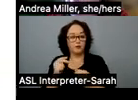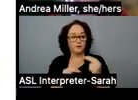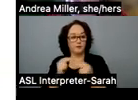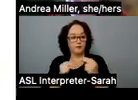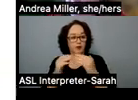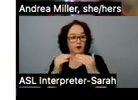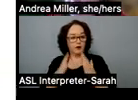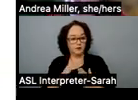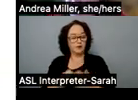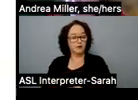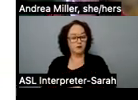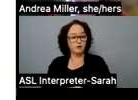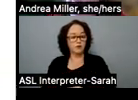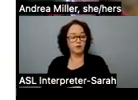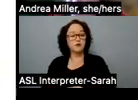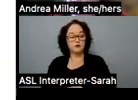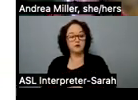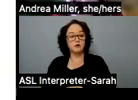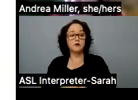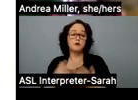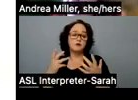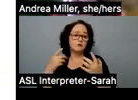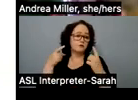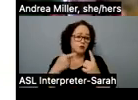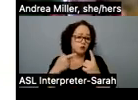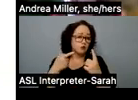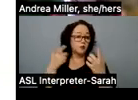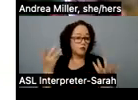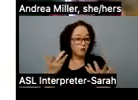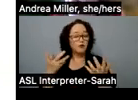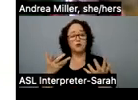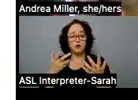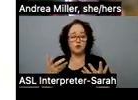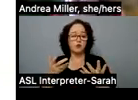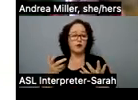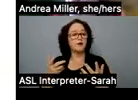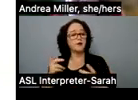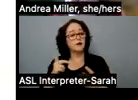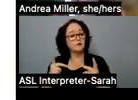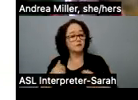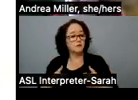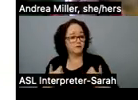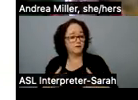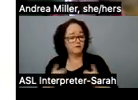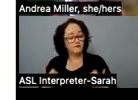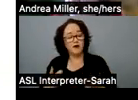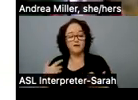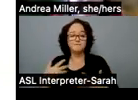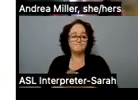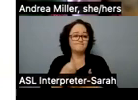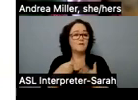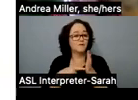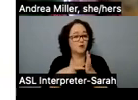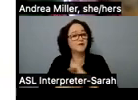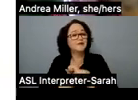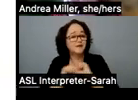that so that survivors can have safe, affordable housing that allows them to live with